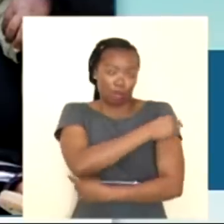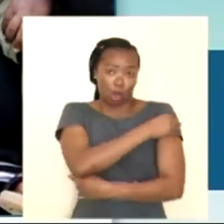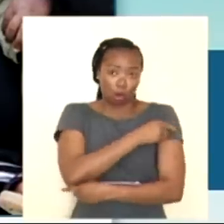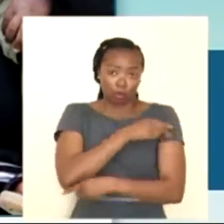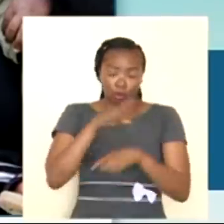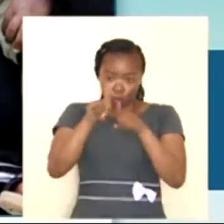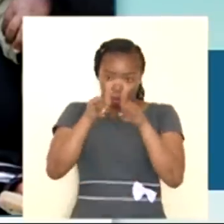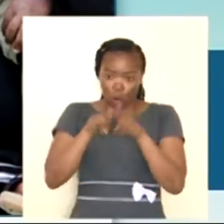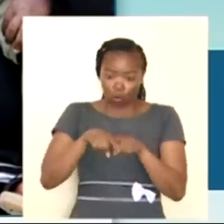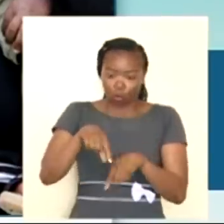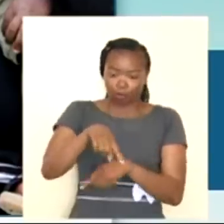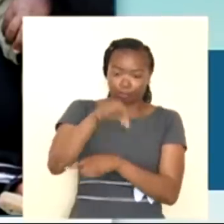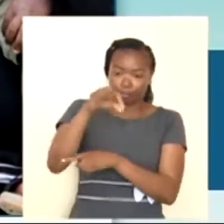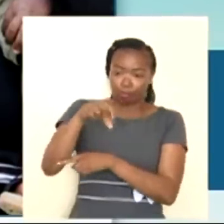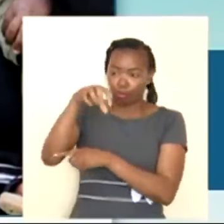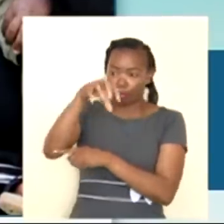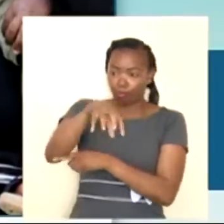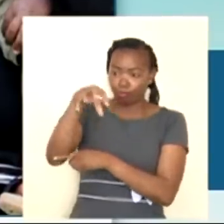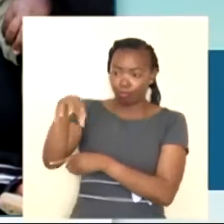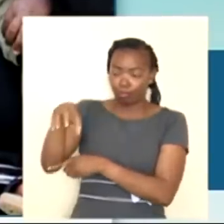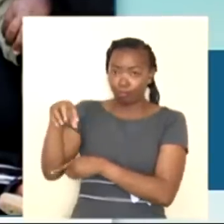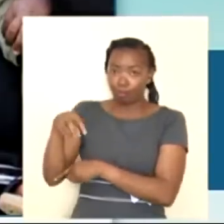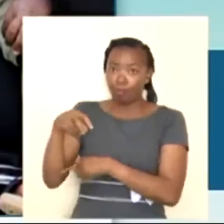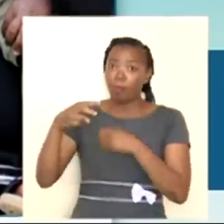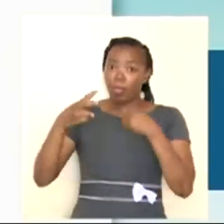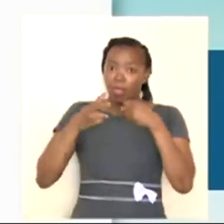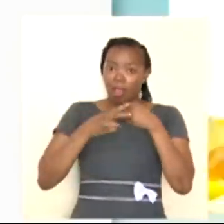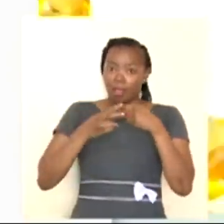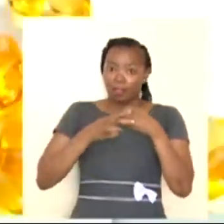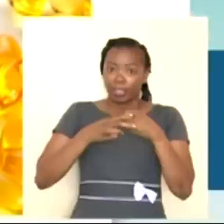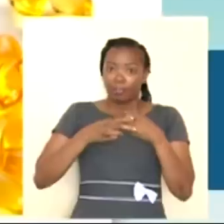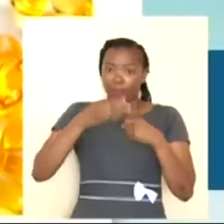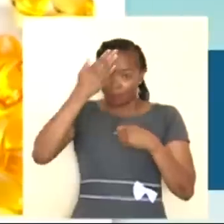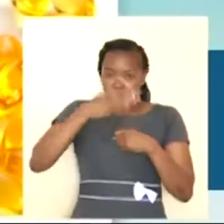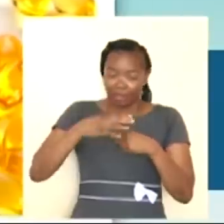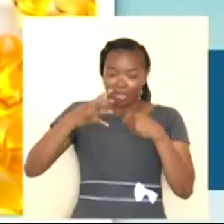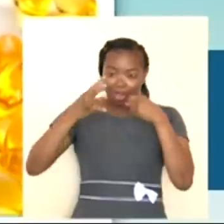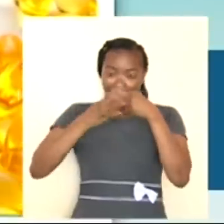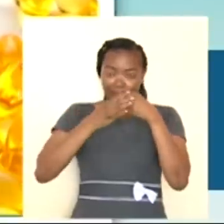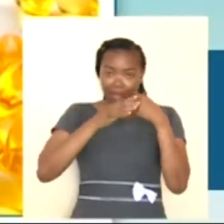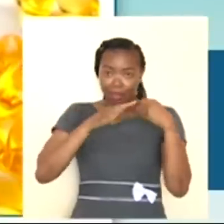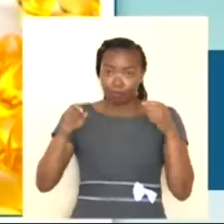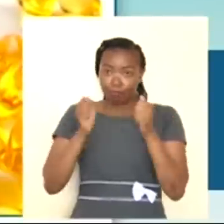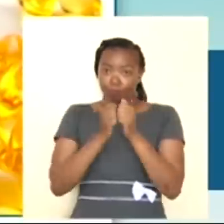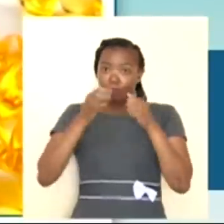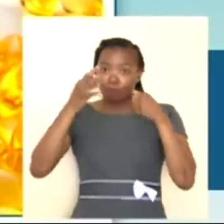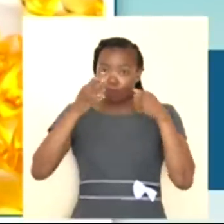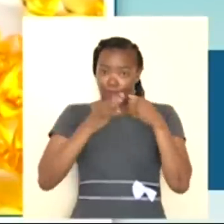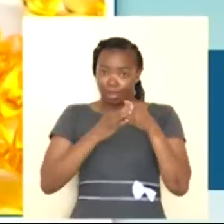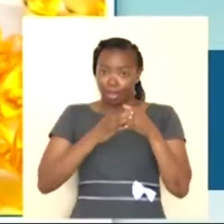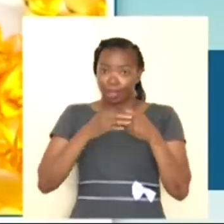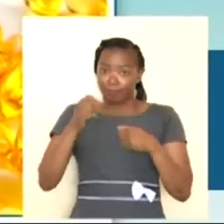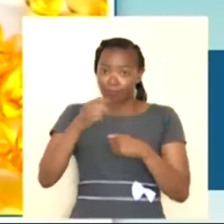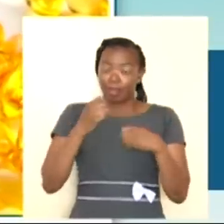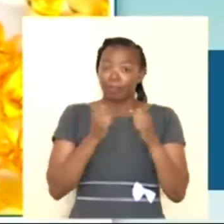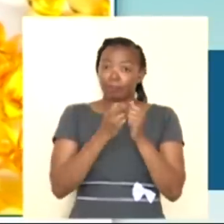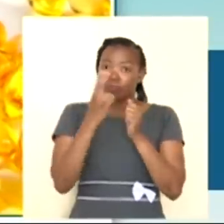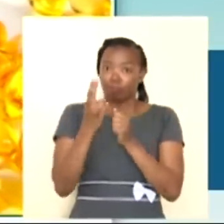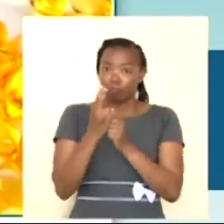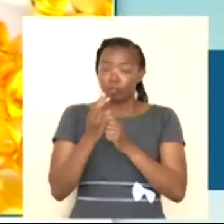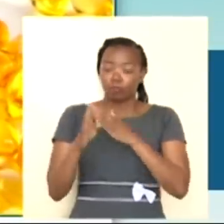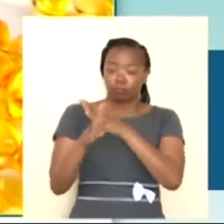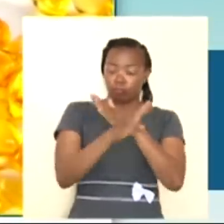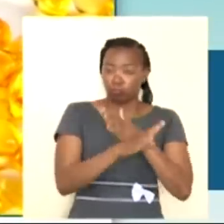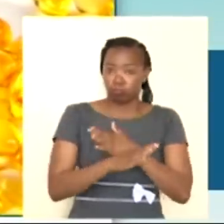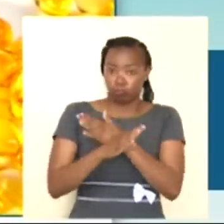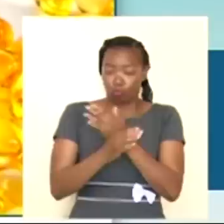and selected vaccination posts from 9th to 18th December 2022 to boost immunity against